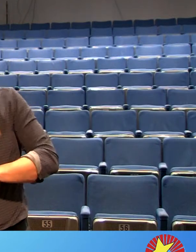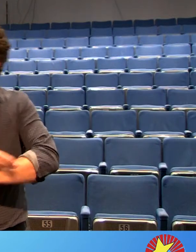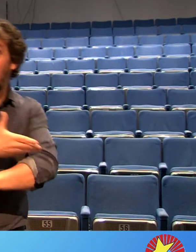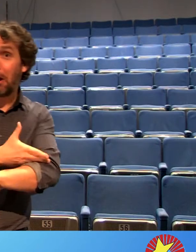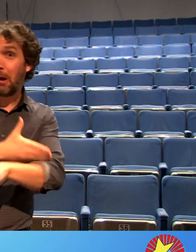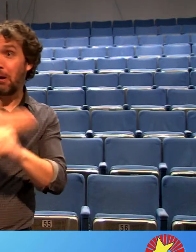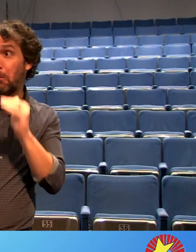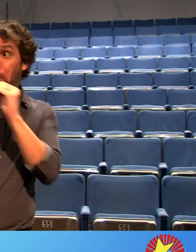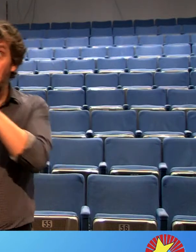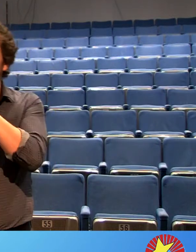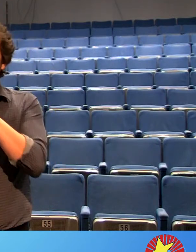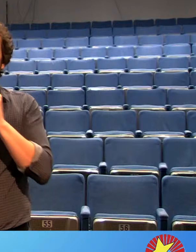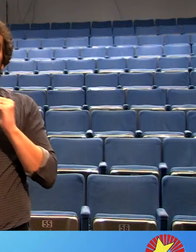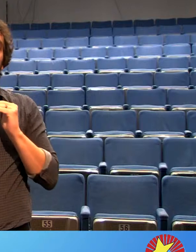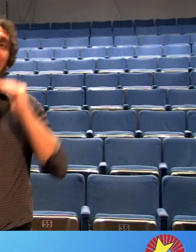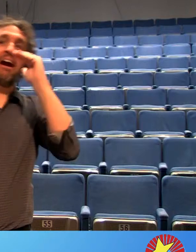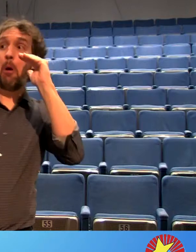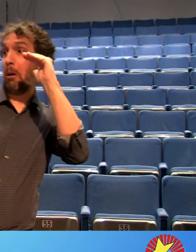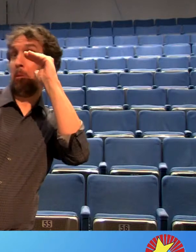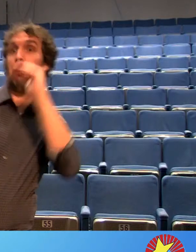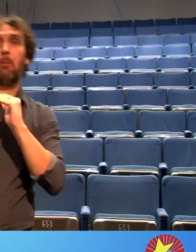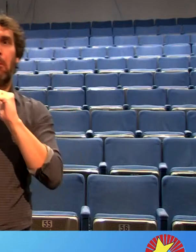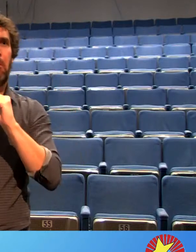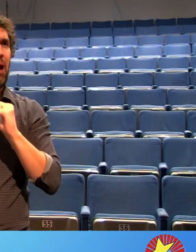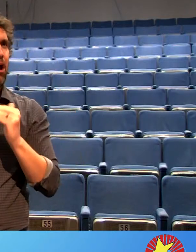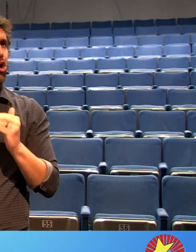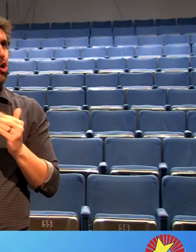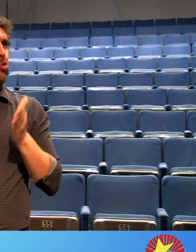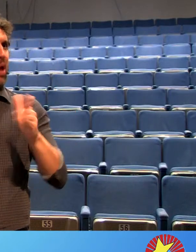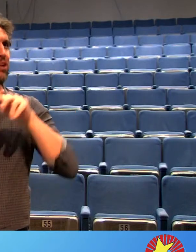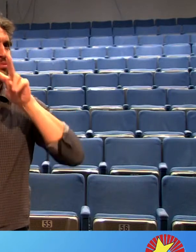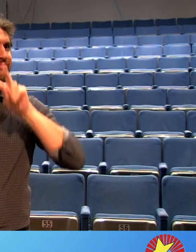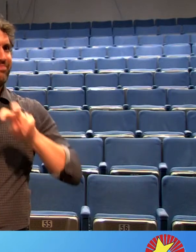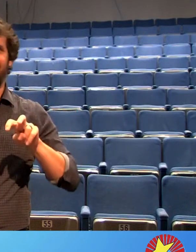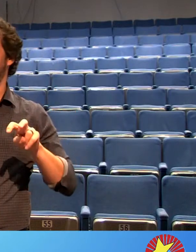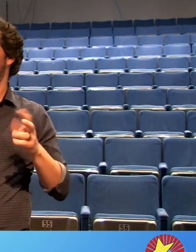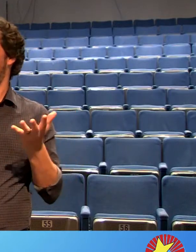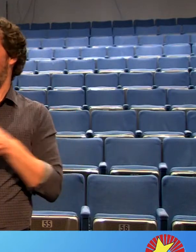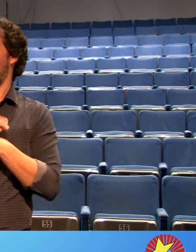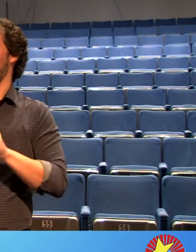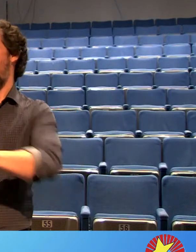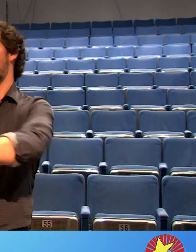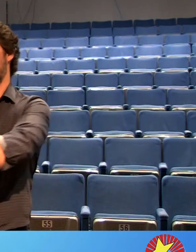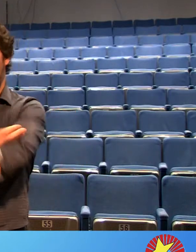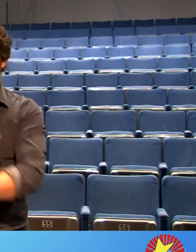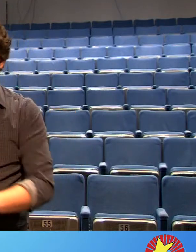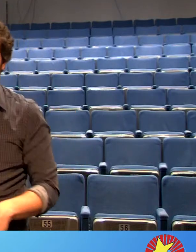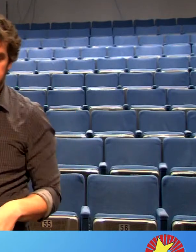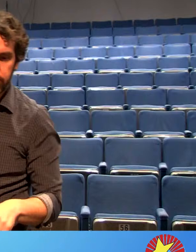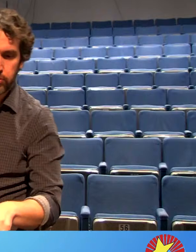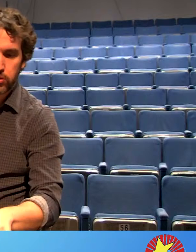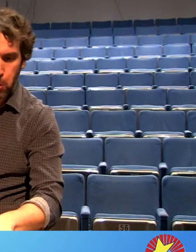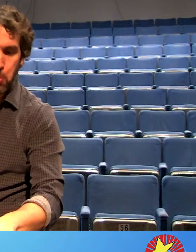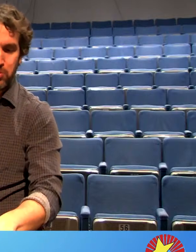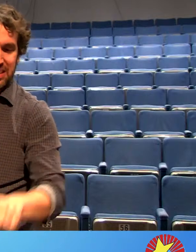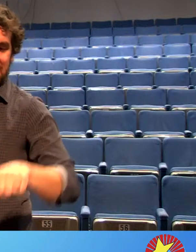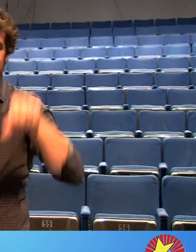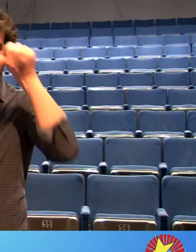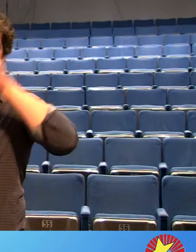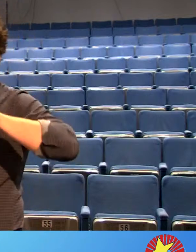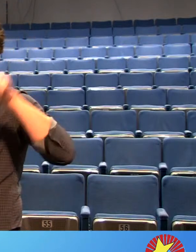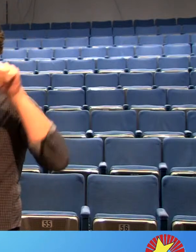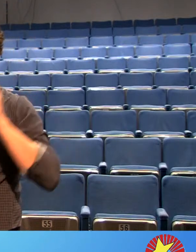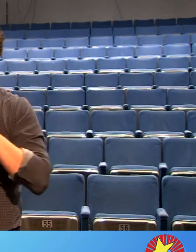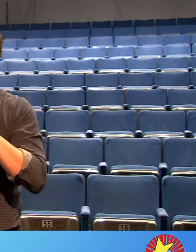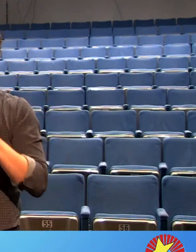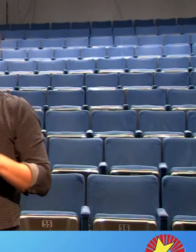points. So we can see if we are on par with other schools for the deaf. Excuse me, this is